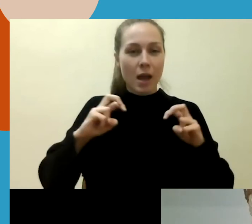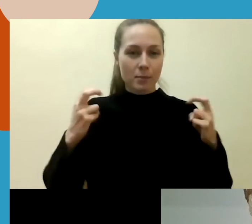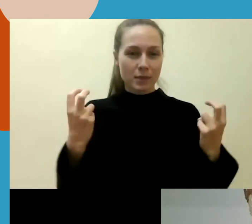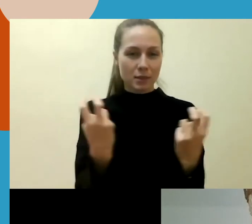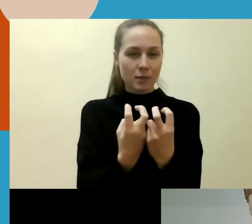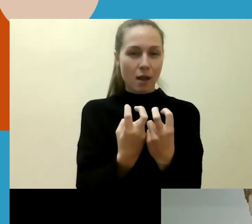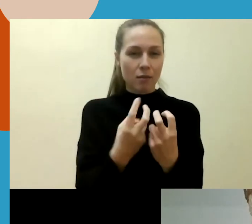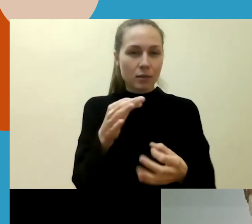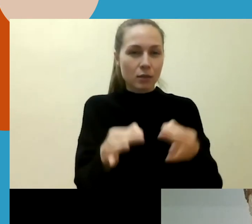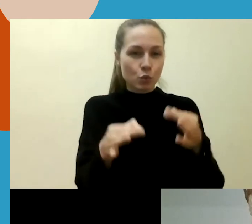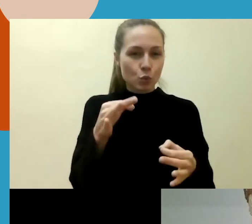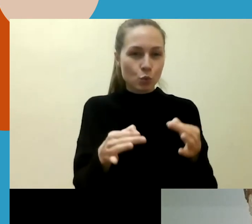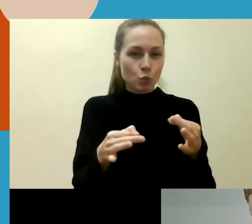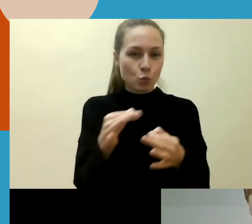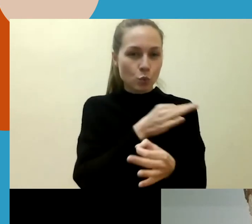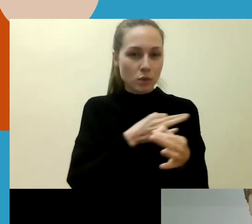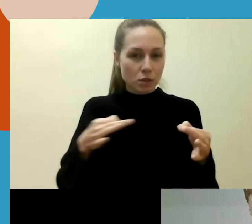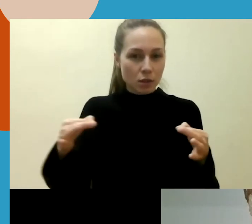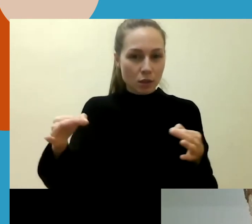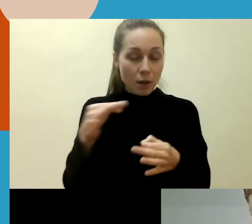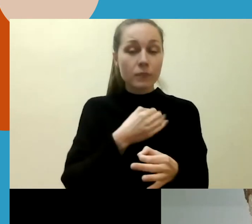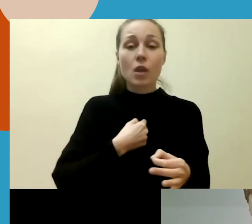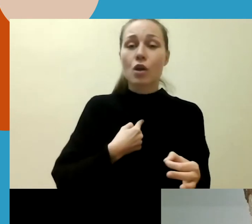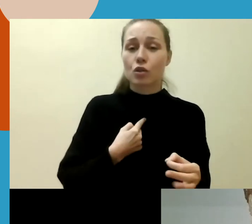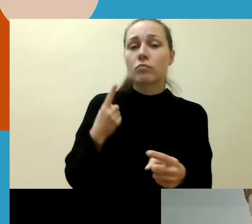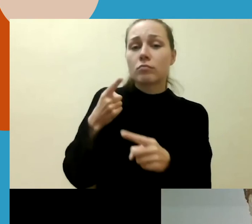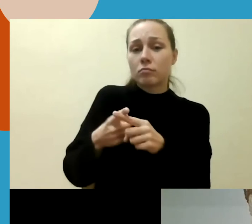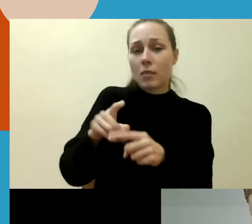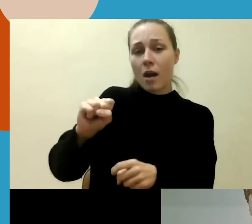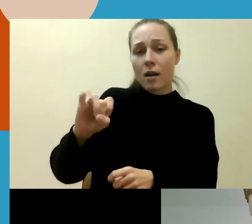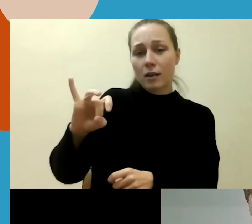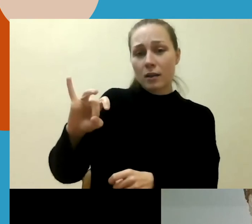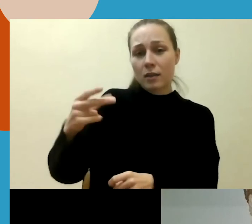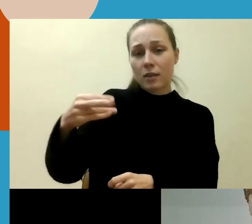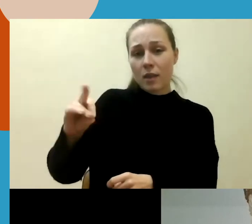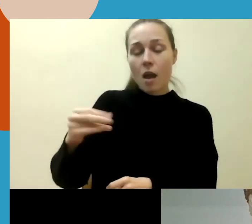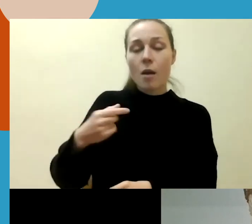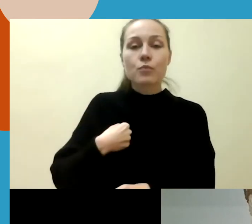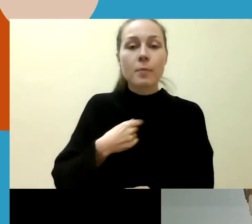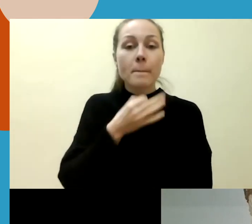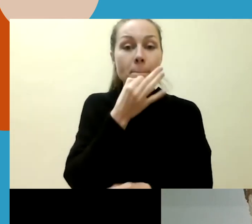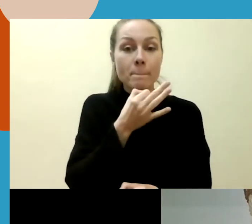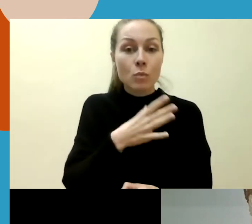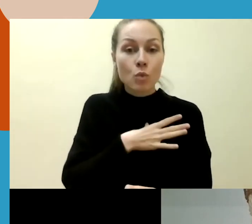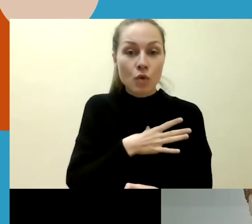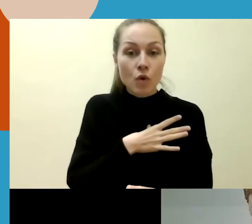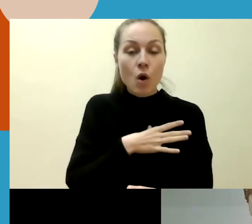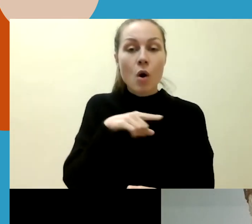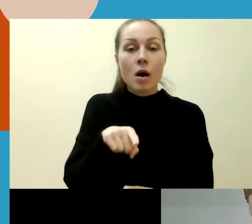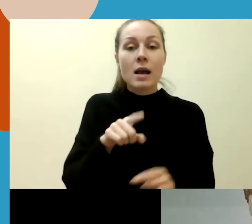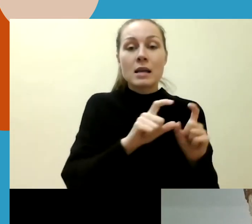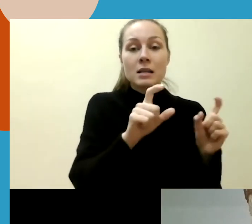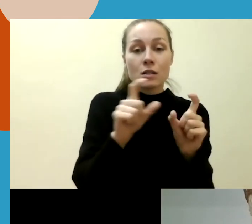Well, first, I'd like to speak about the roundtable discussions. Well, I agree with Agnė,